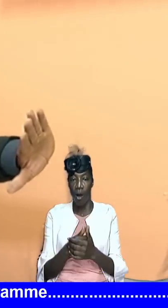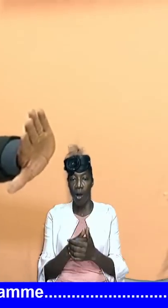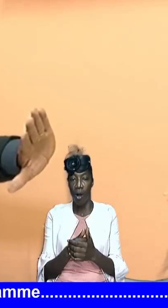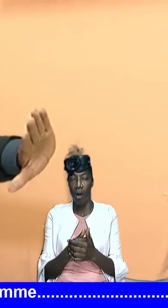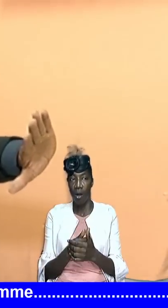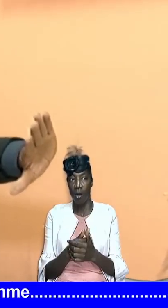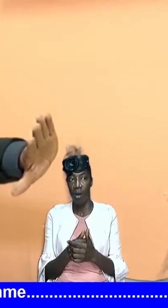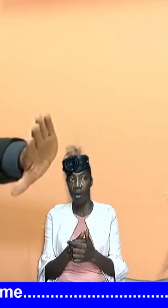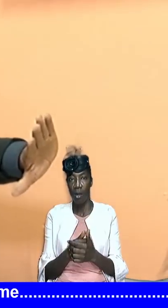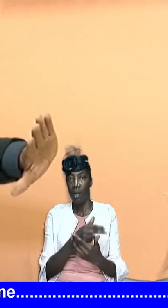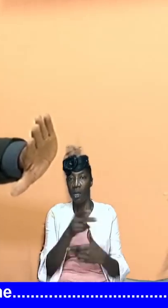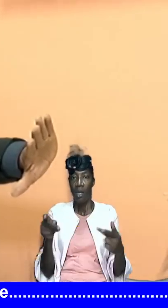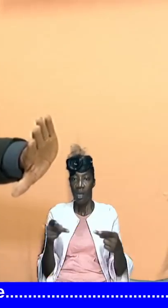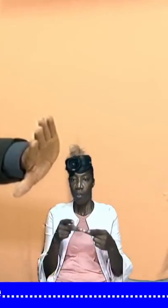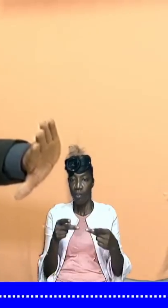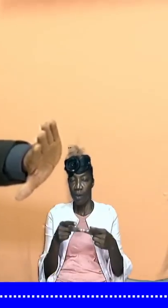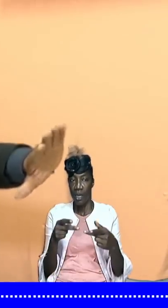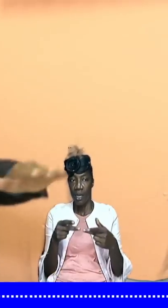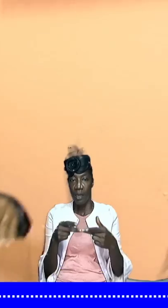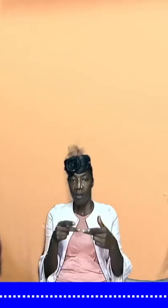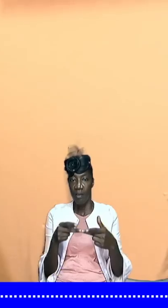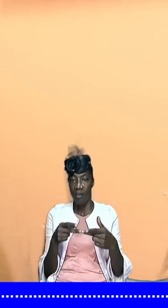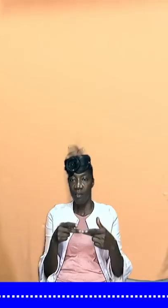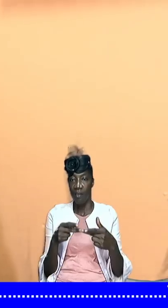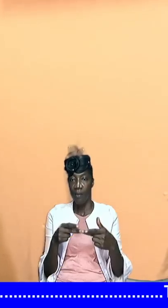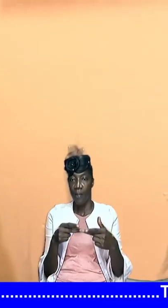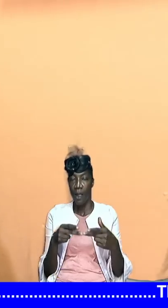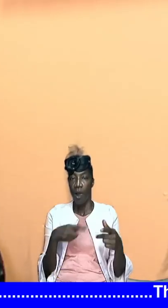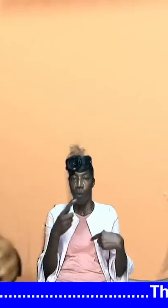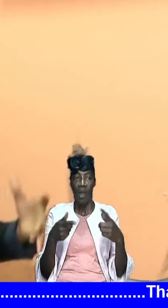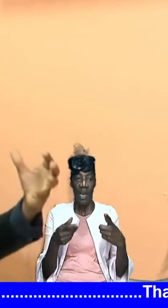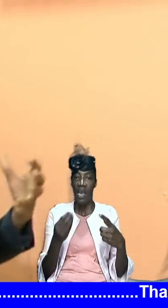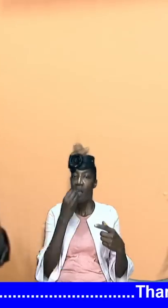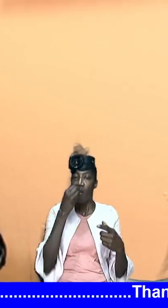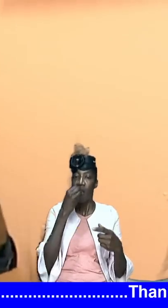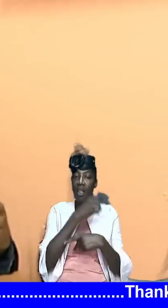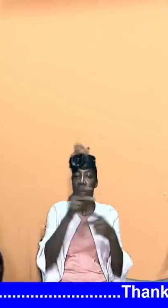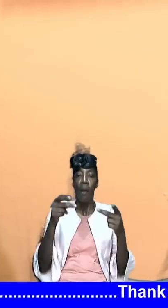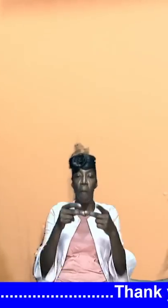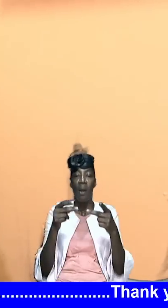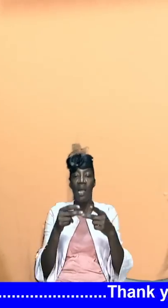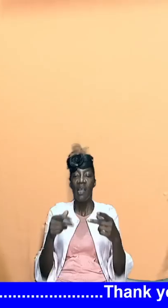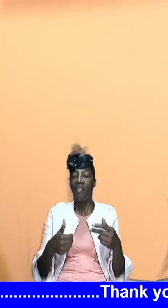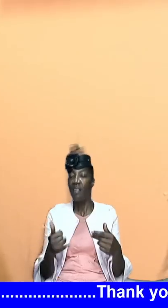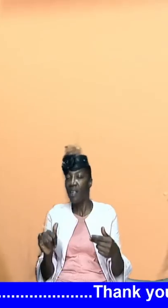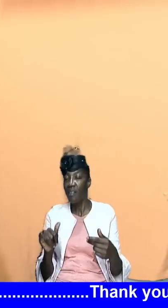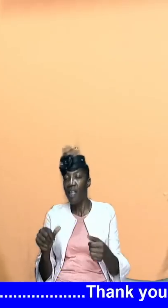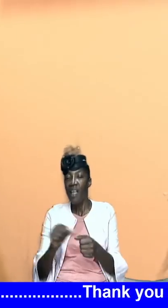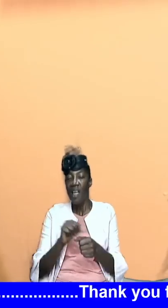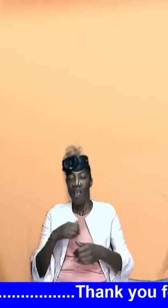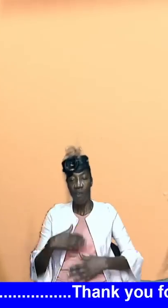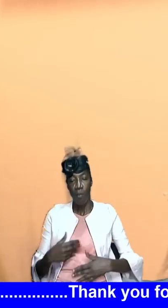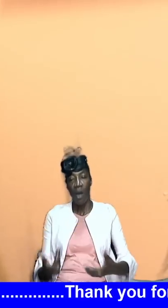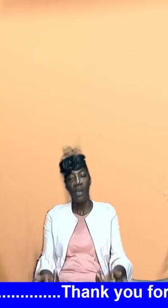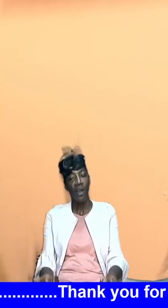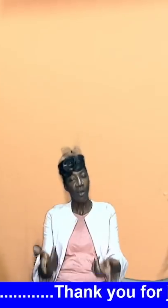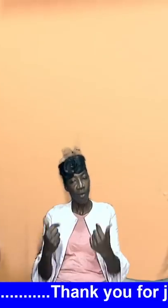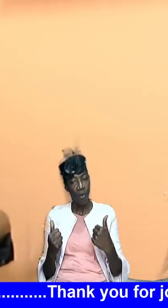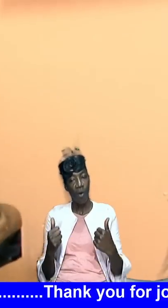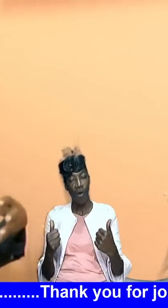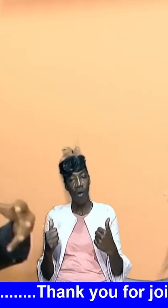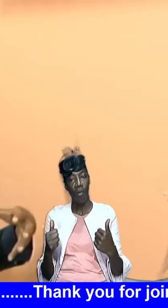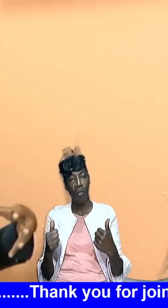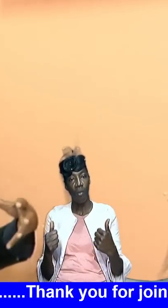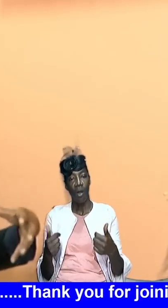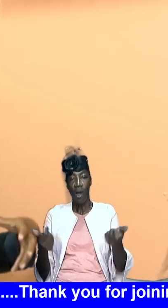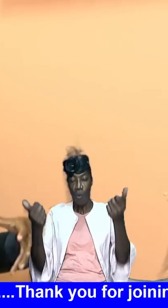to where the talk shop is so that if everybody decide that they are going to come out, we will